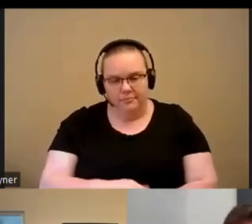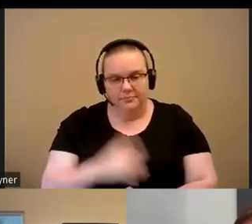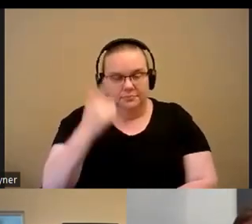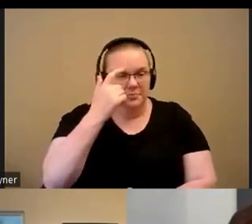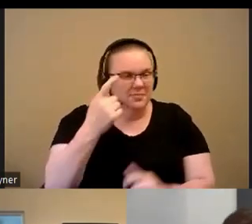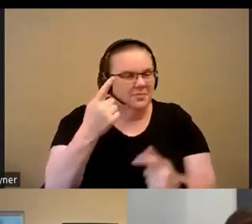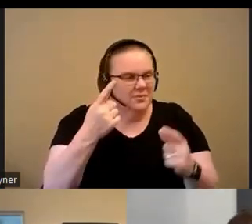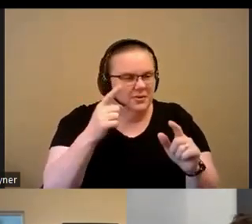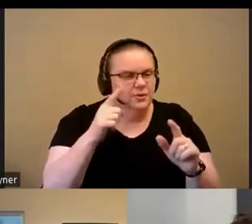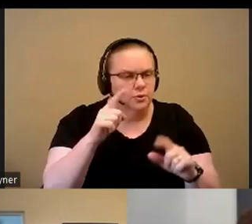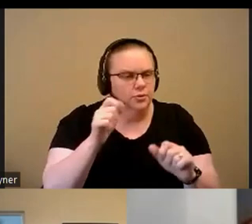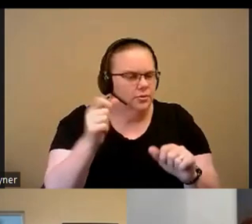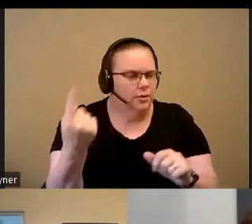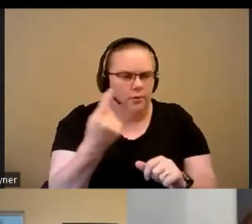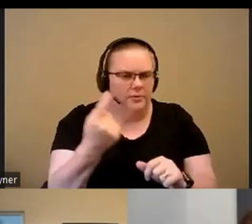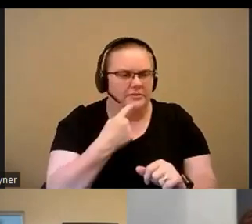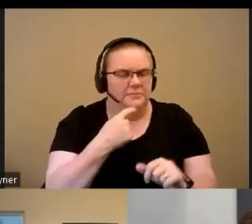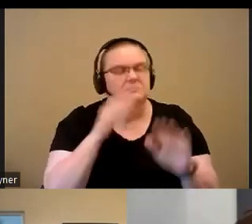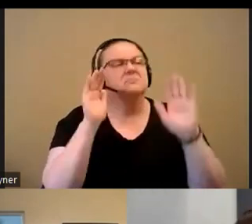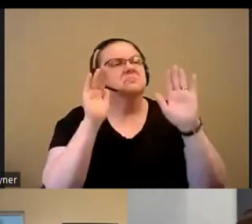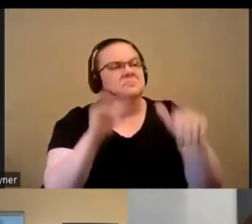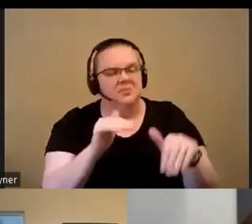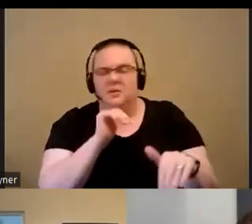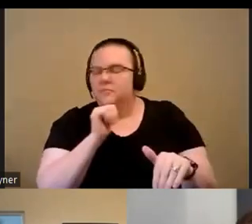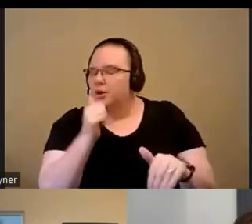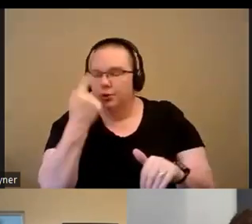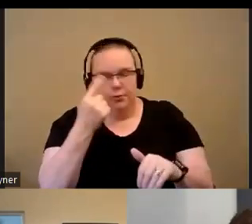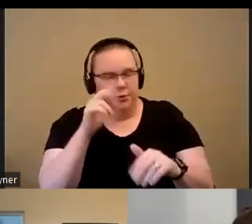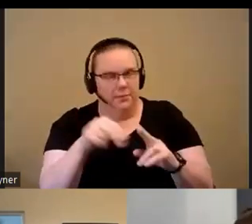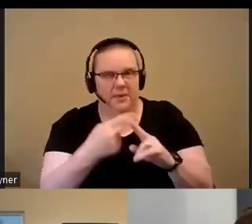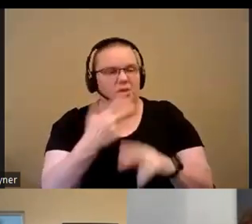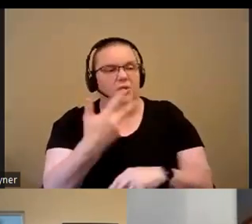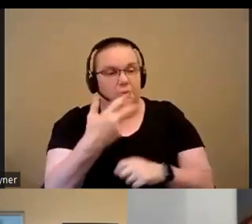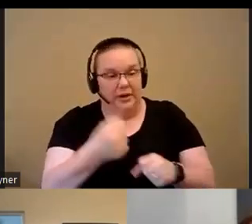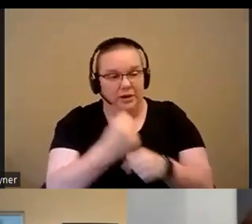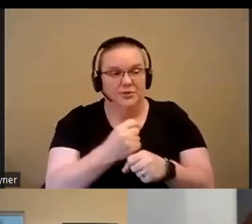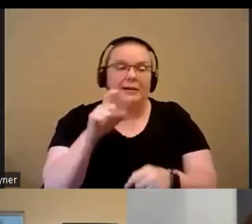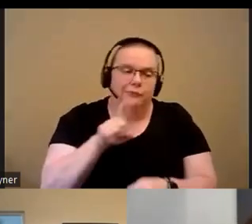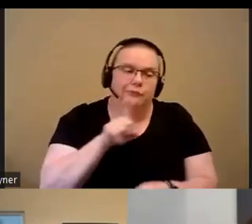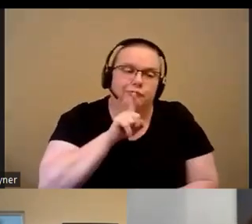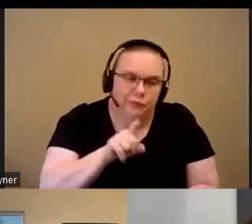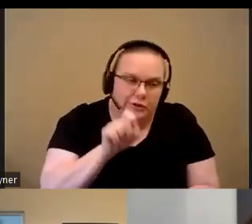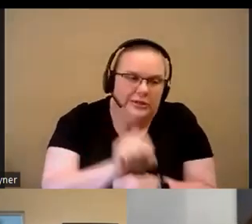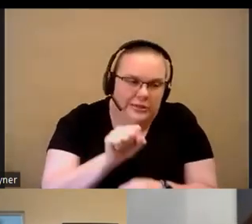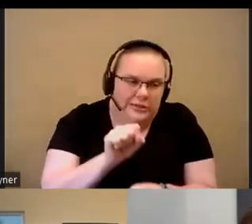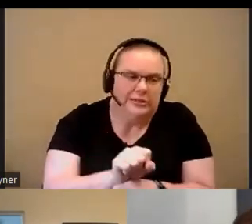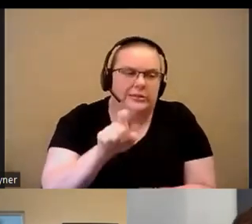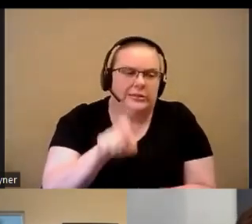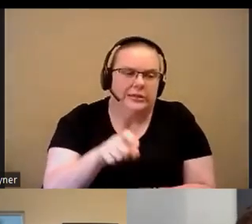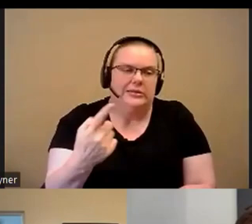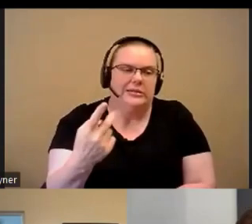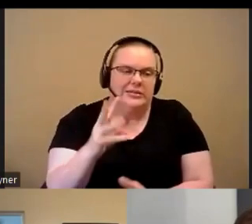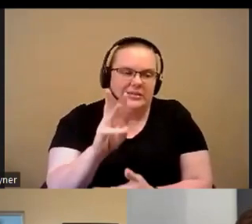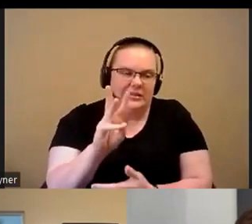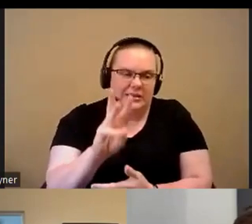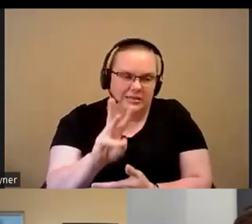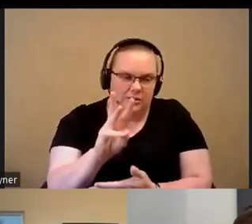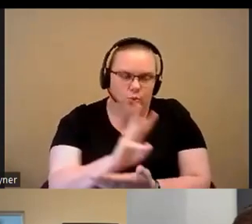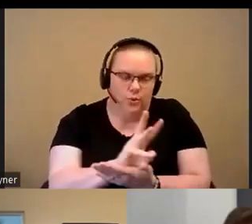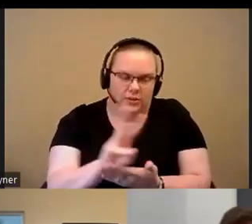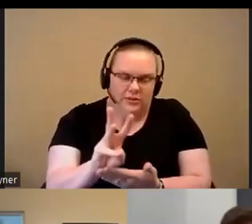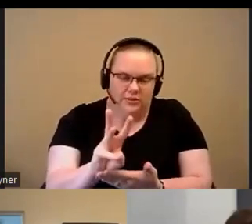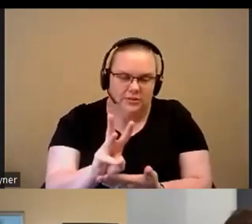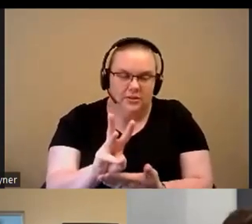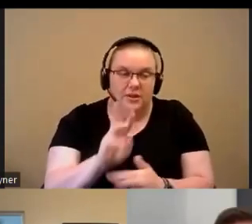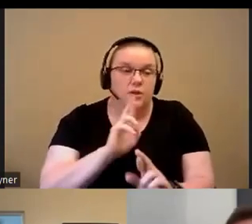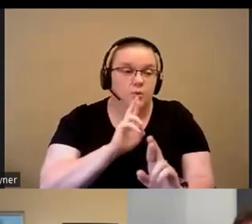look, fine, I'm not going for the full 3 years. I really just need these 6 weeks. And in the response to request for